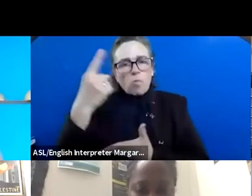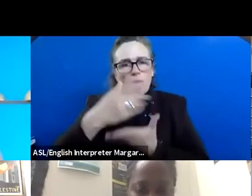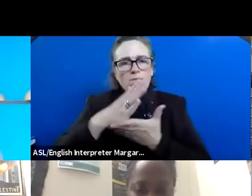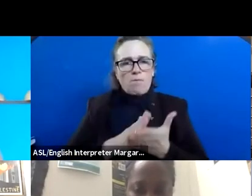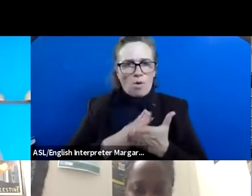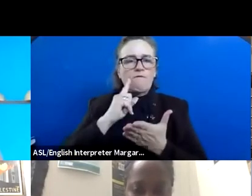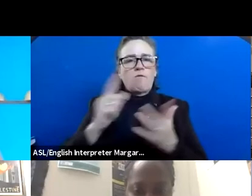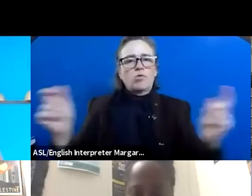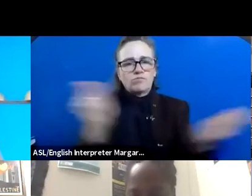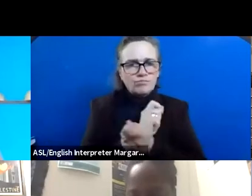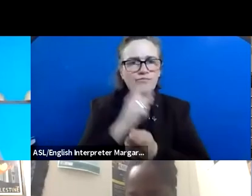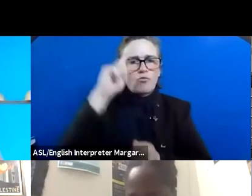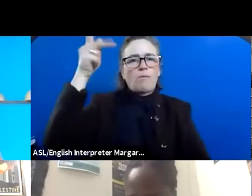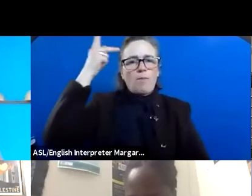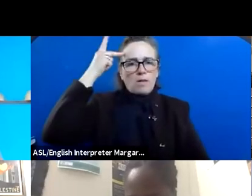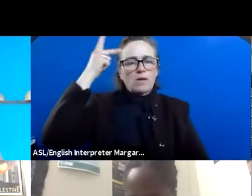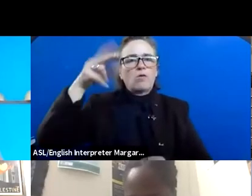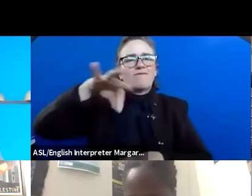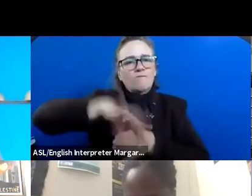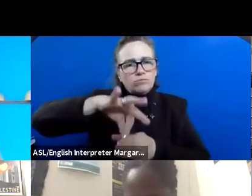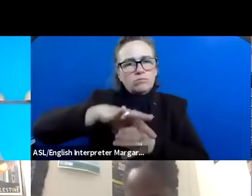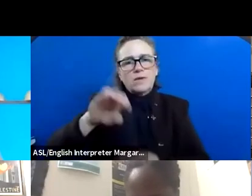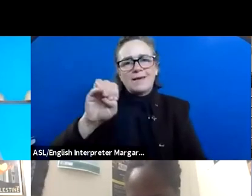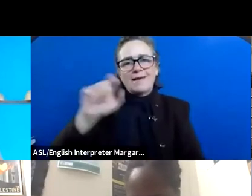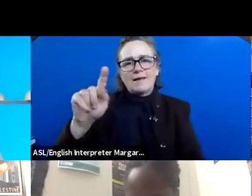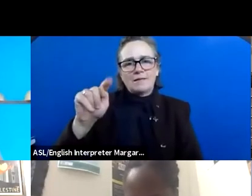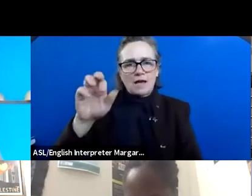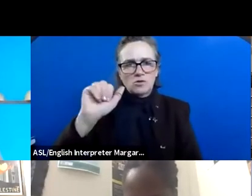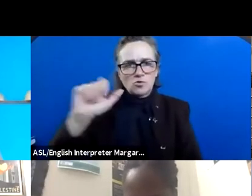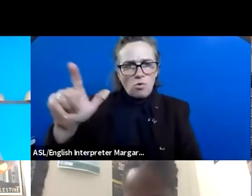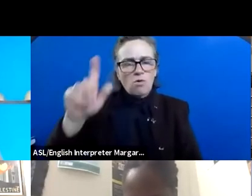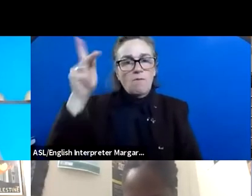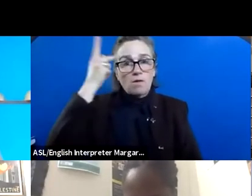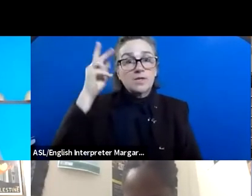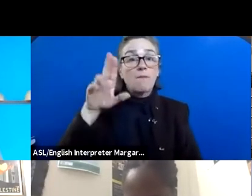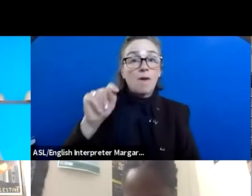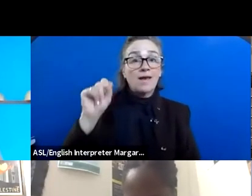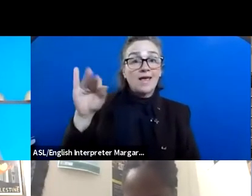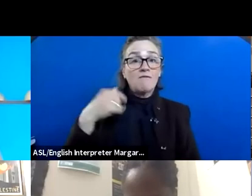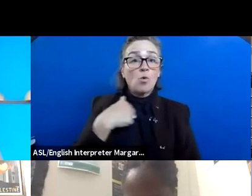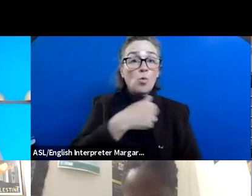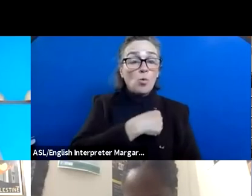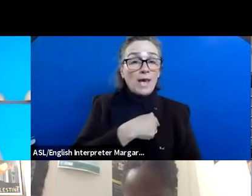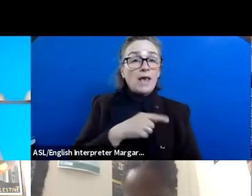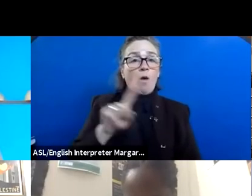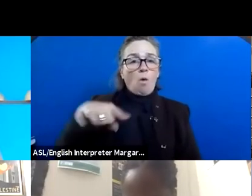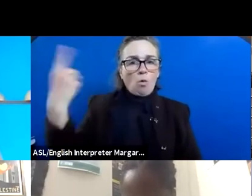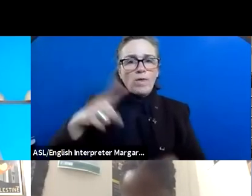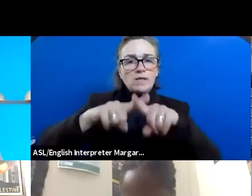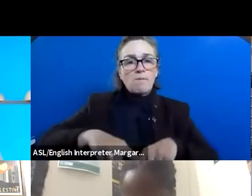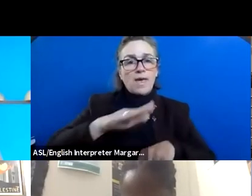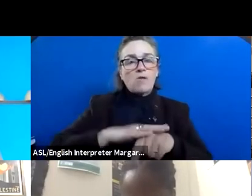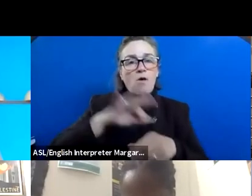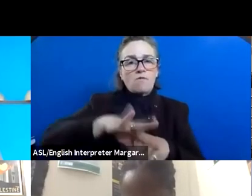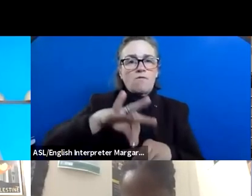struggle. And, you know, to our detriment that we reduce activism to voting, right? Voting is one